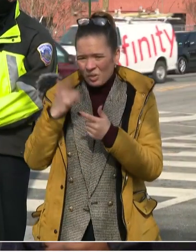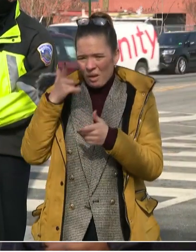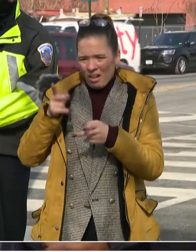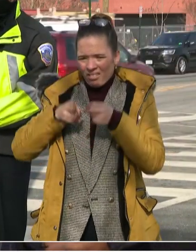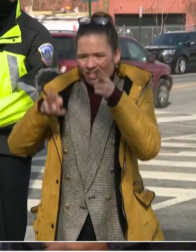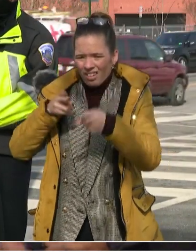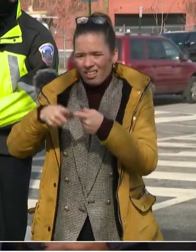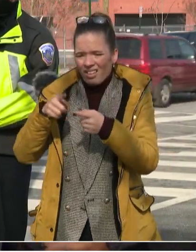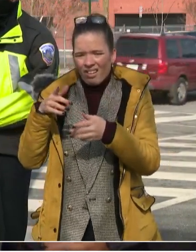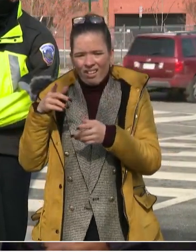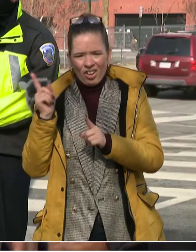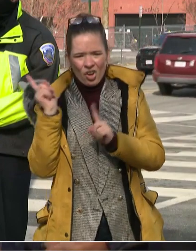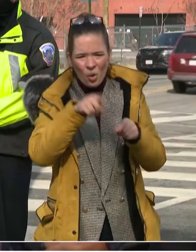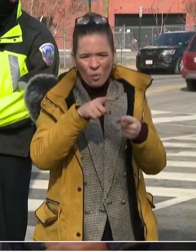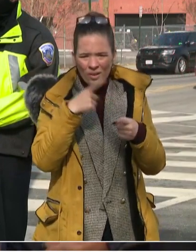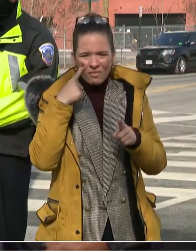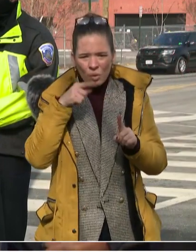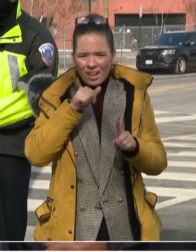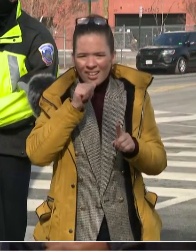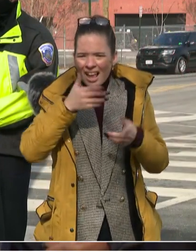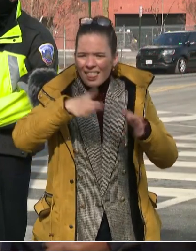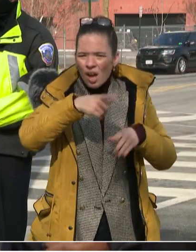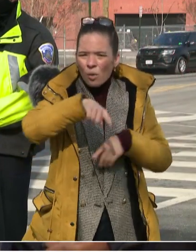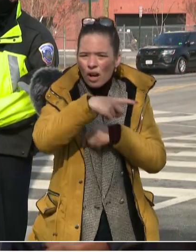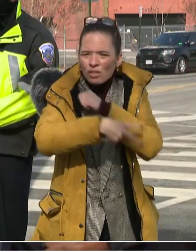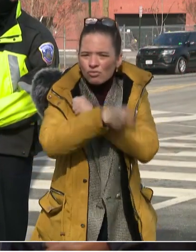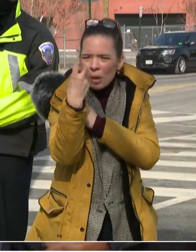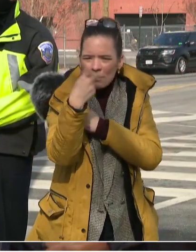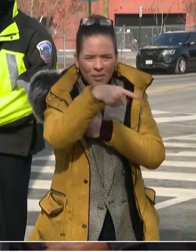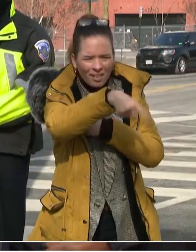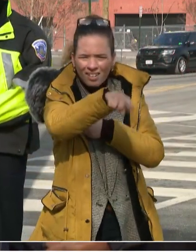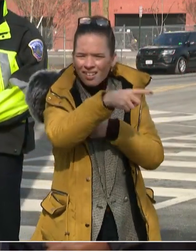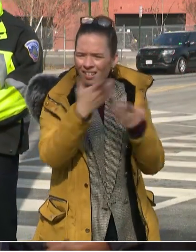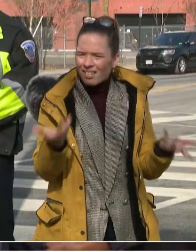that's not good for them, that allows them to carjack people?